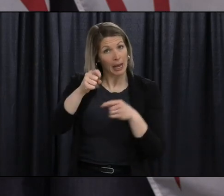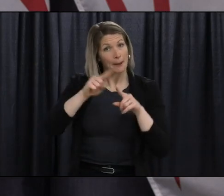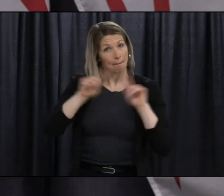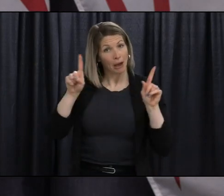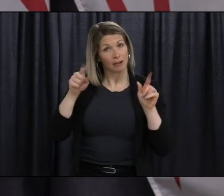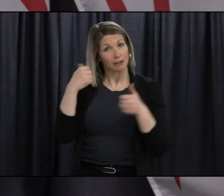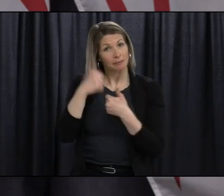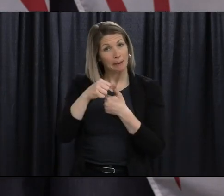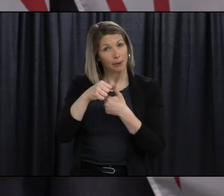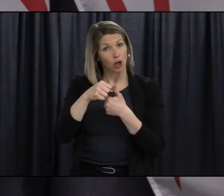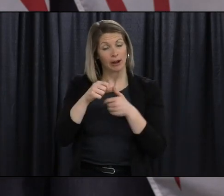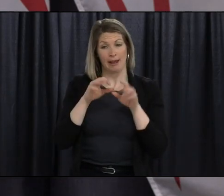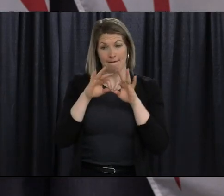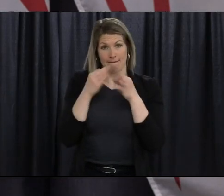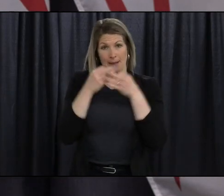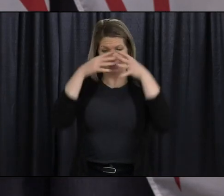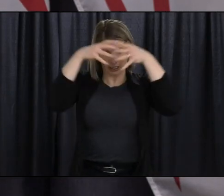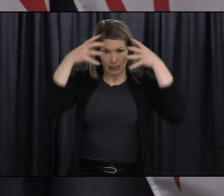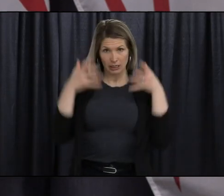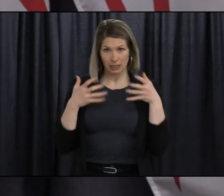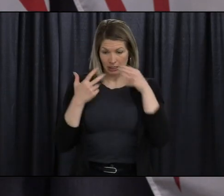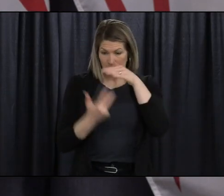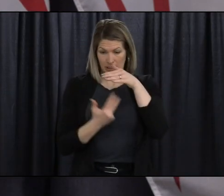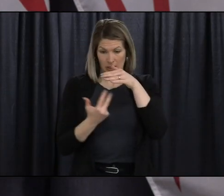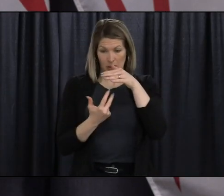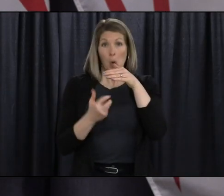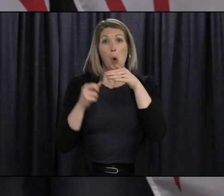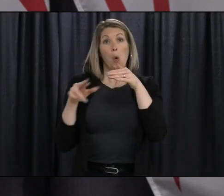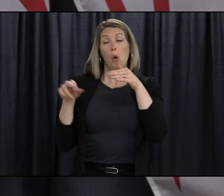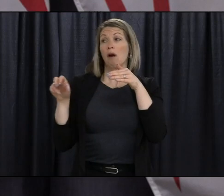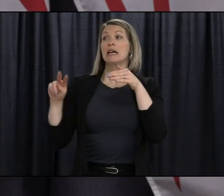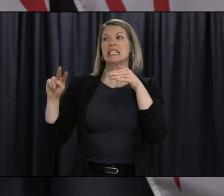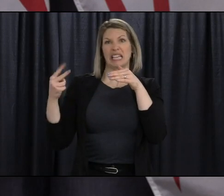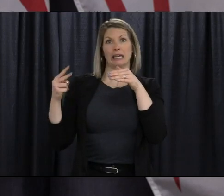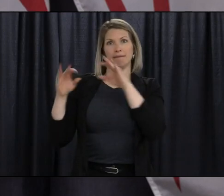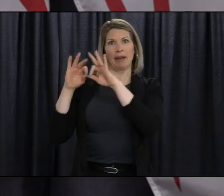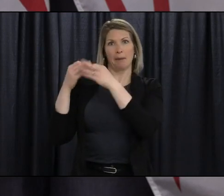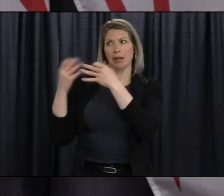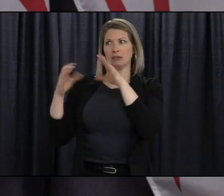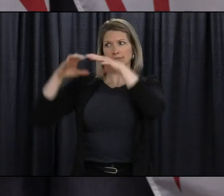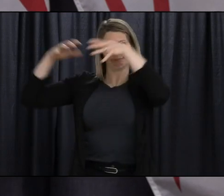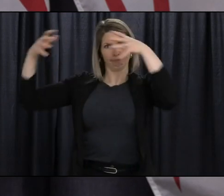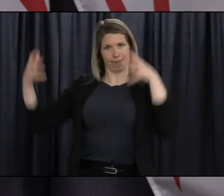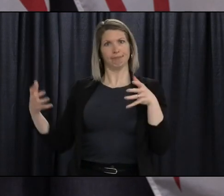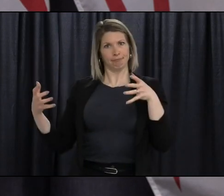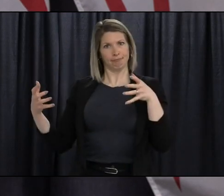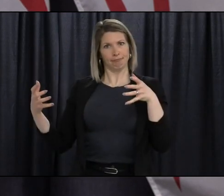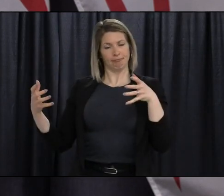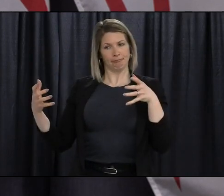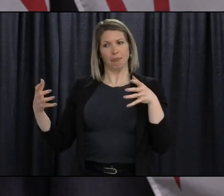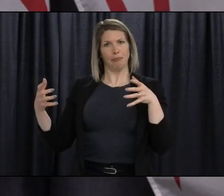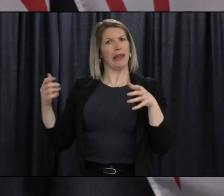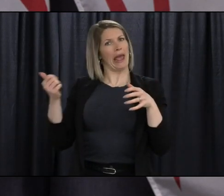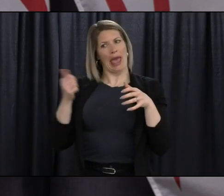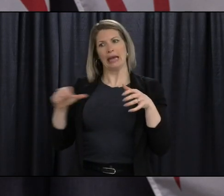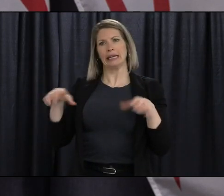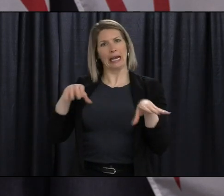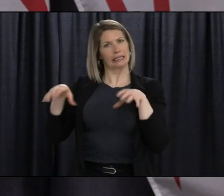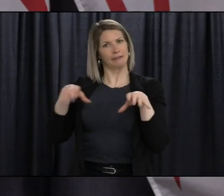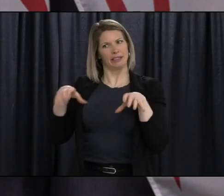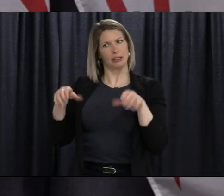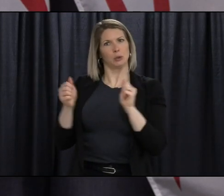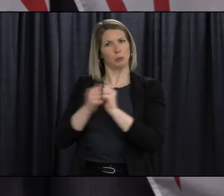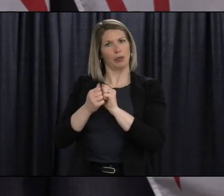your own household bubble or expanded bubble. And some outdoor activities that you would do in that situation would be fine.